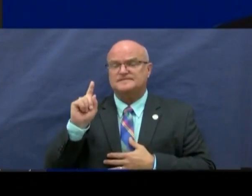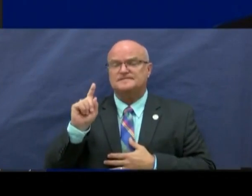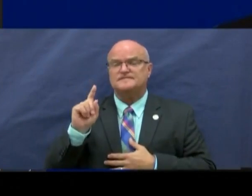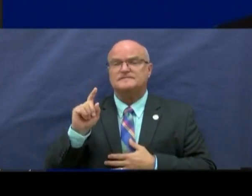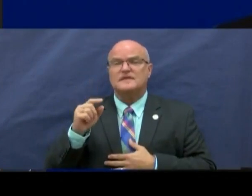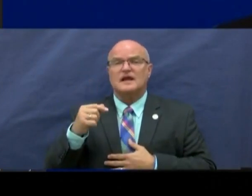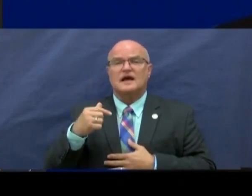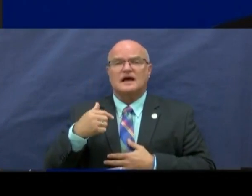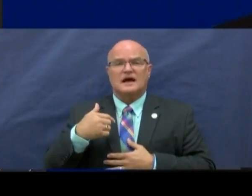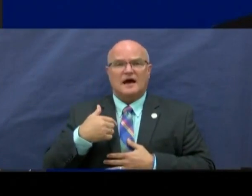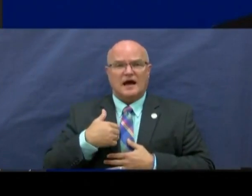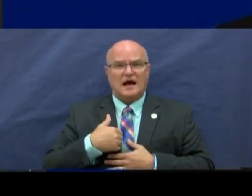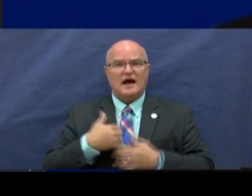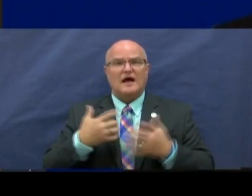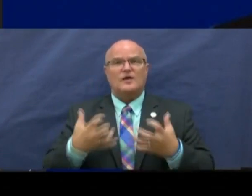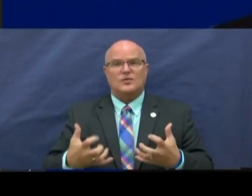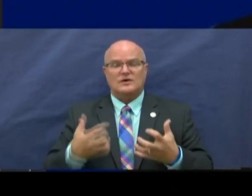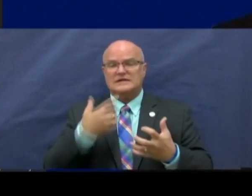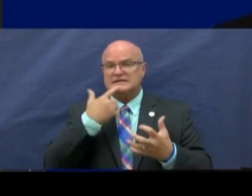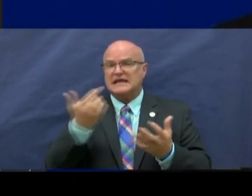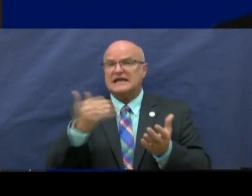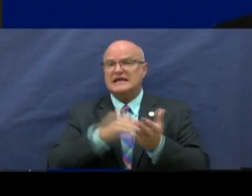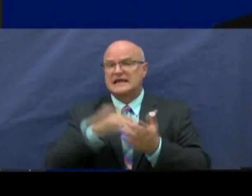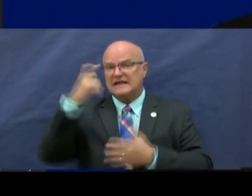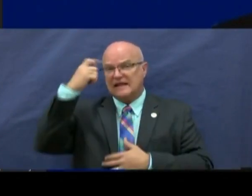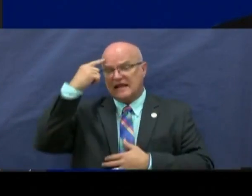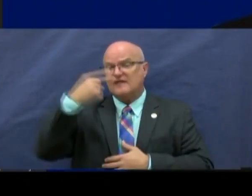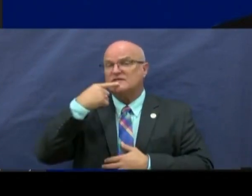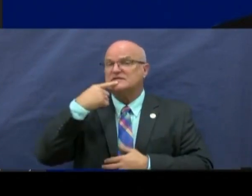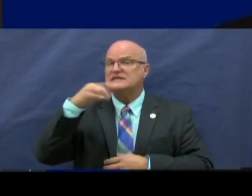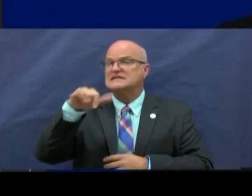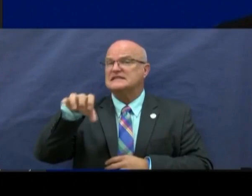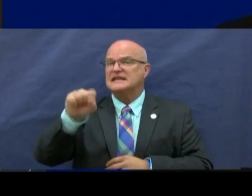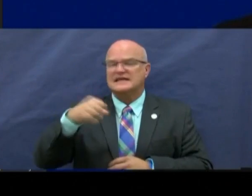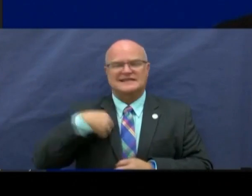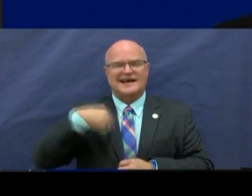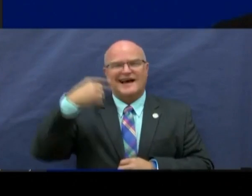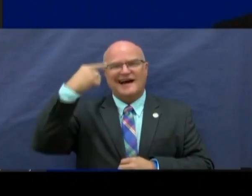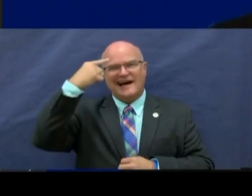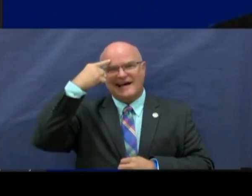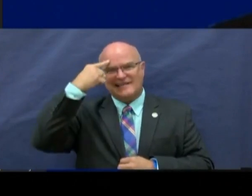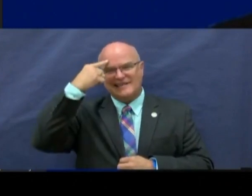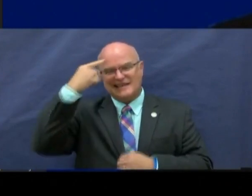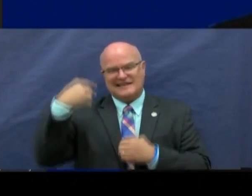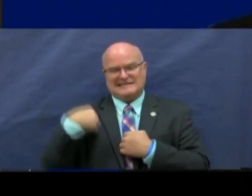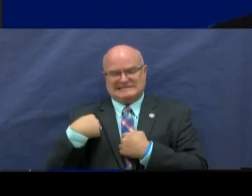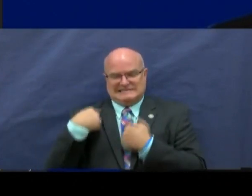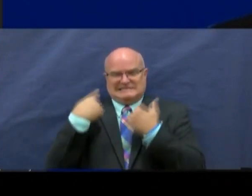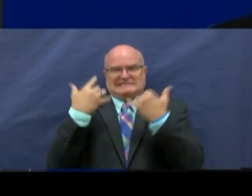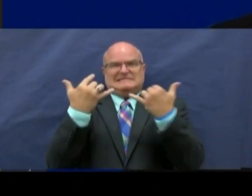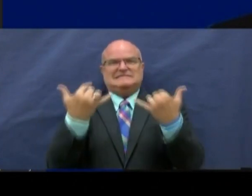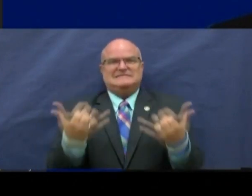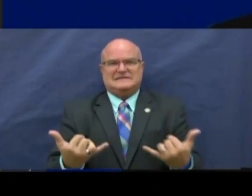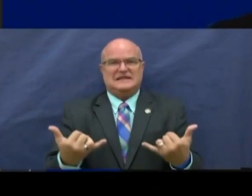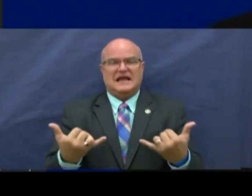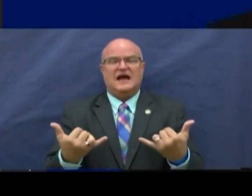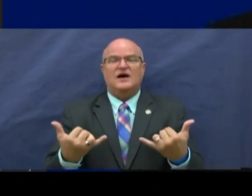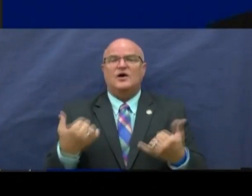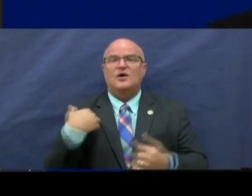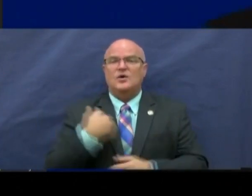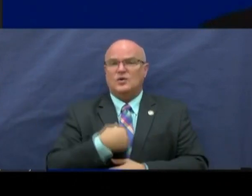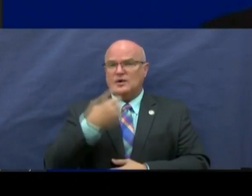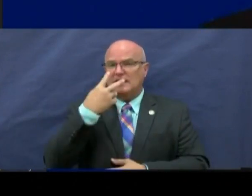And I want to echo what the governor has said, that I think that up until this point, up until a week or so ago, we